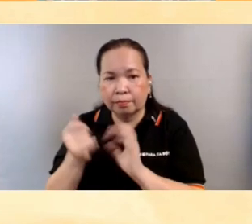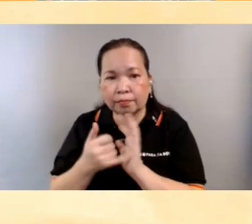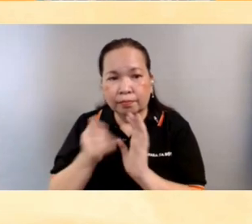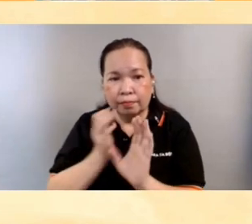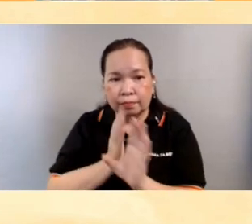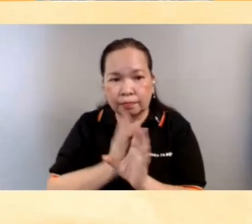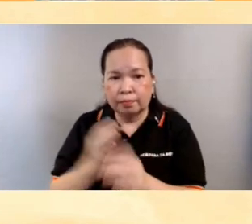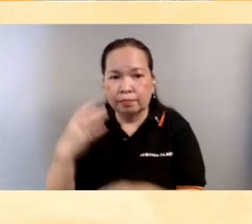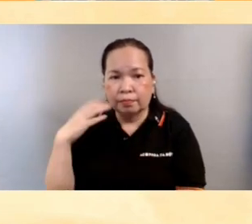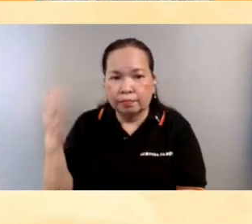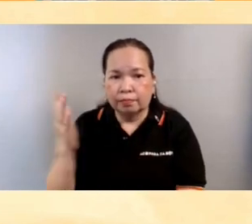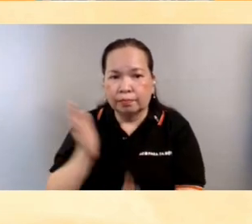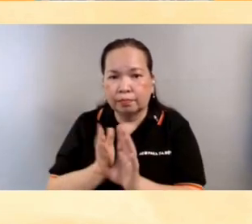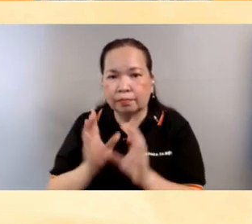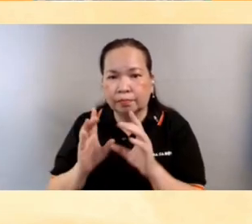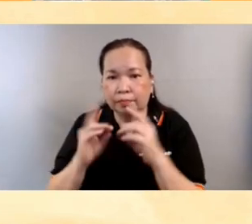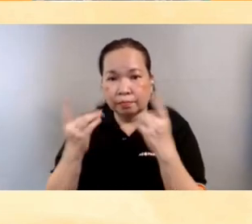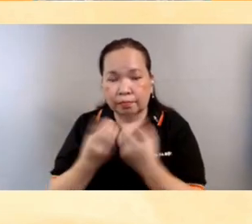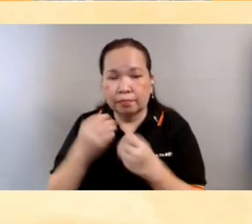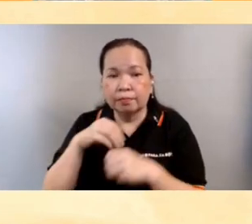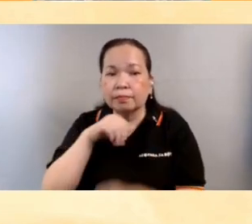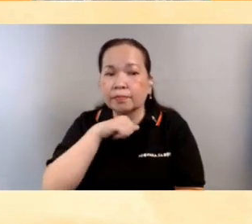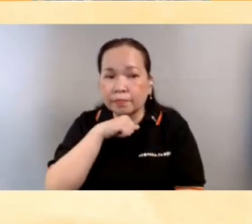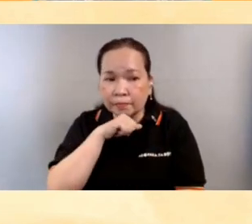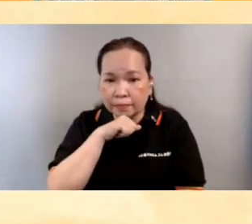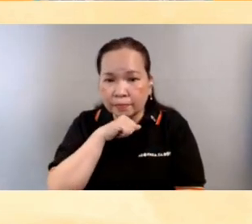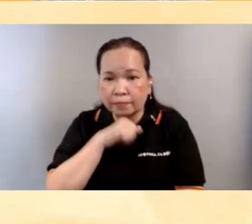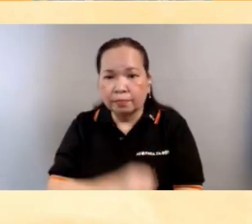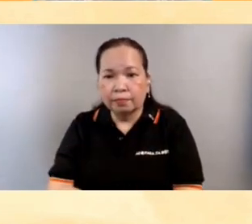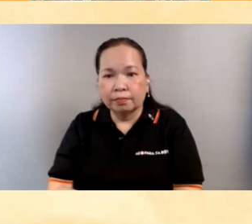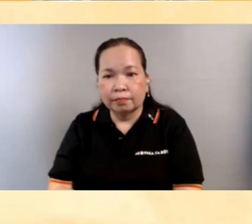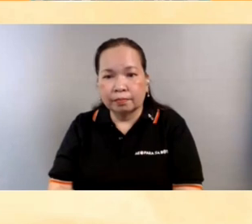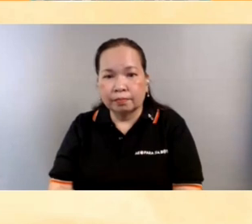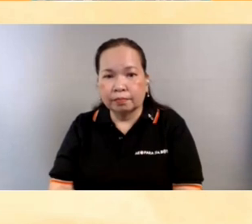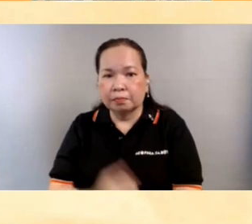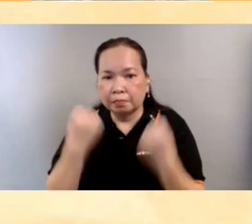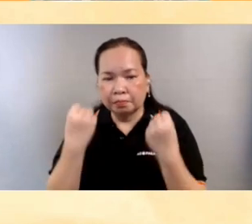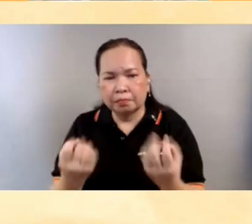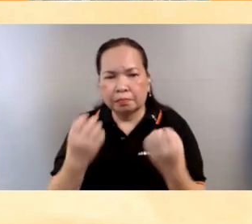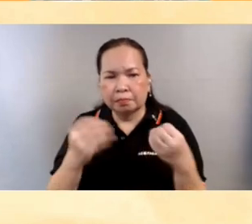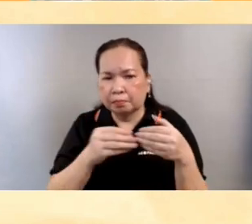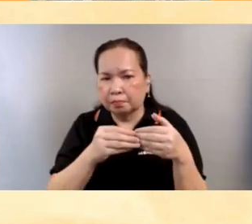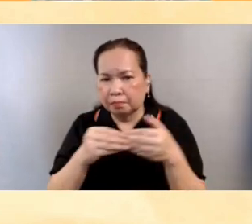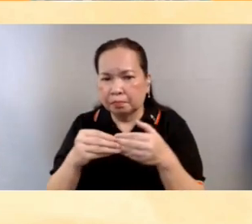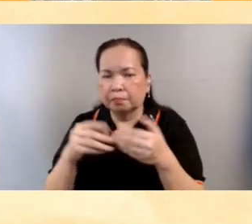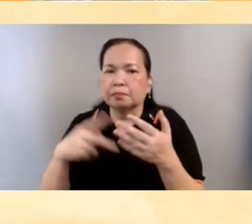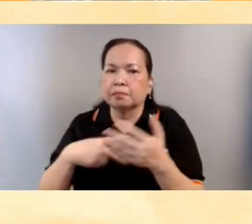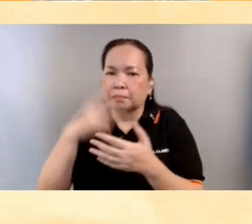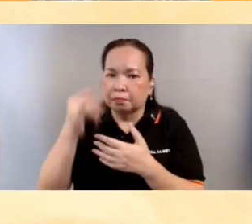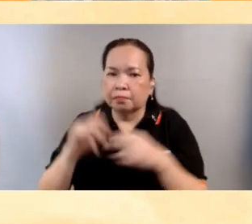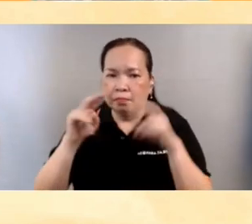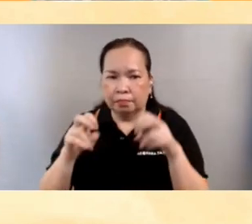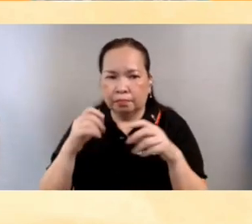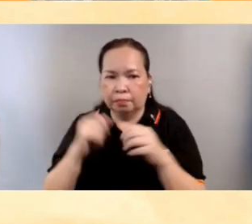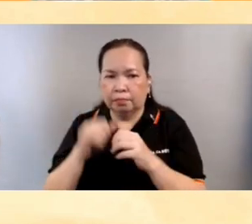of the Psychology Department in the Ateneo de Manila University, led many programs and researches with